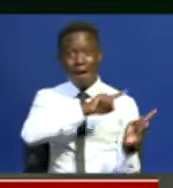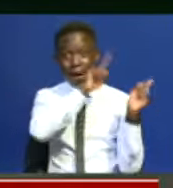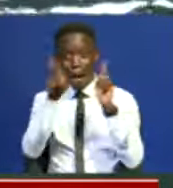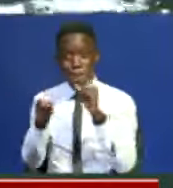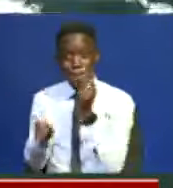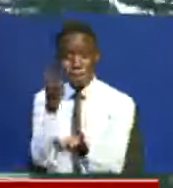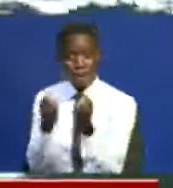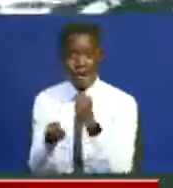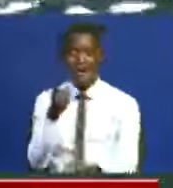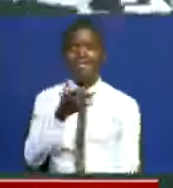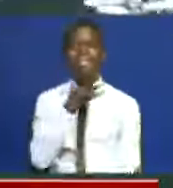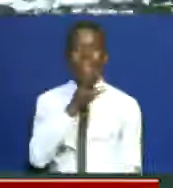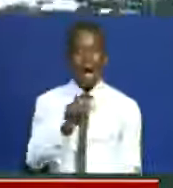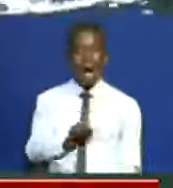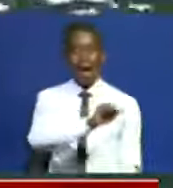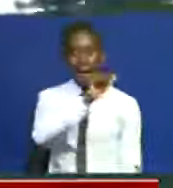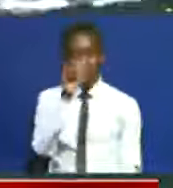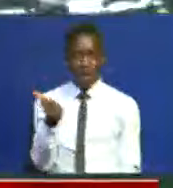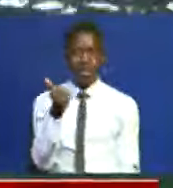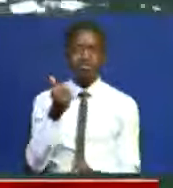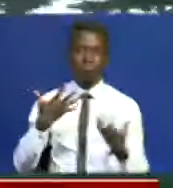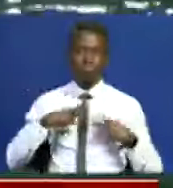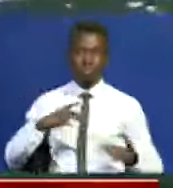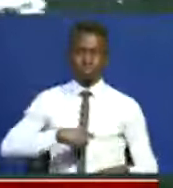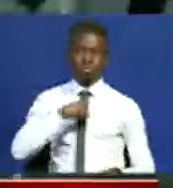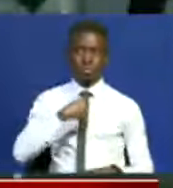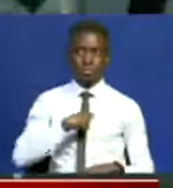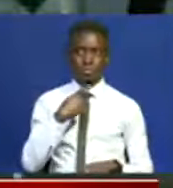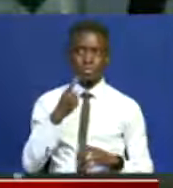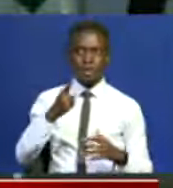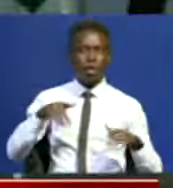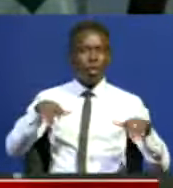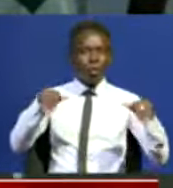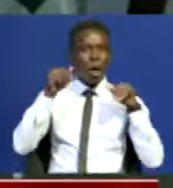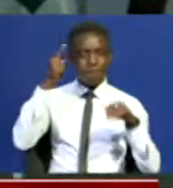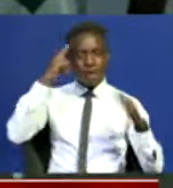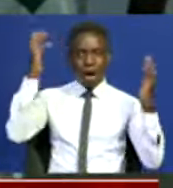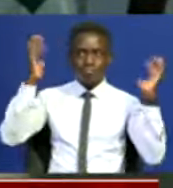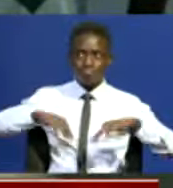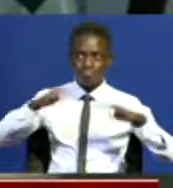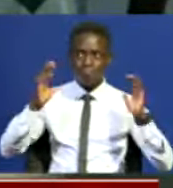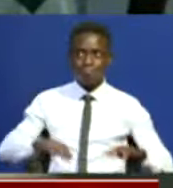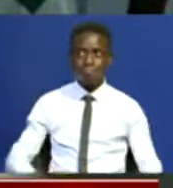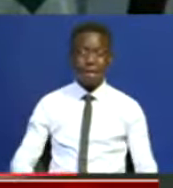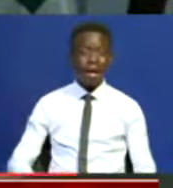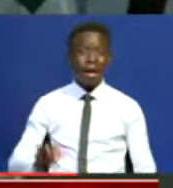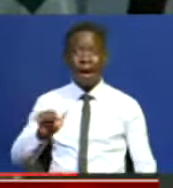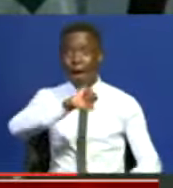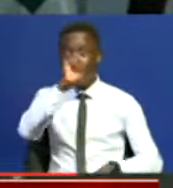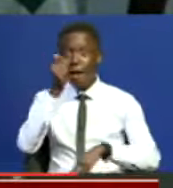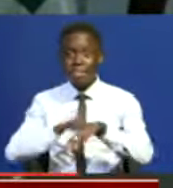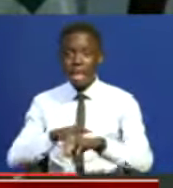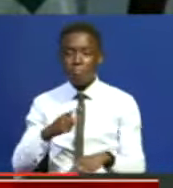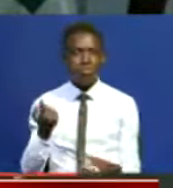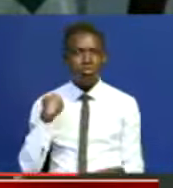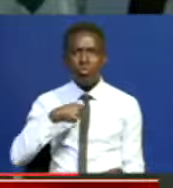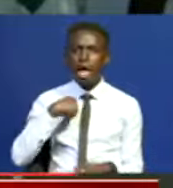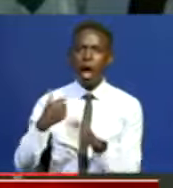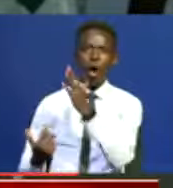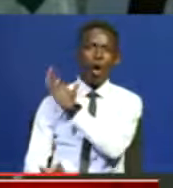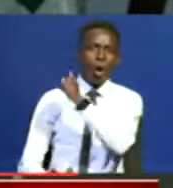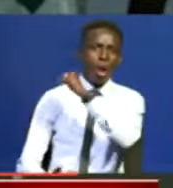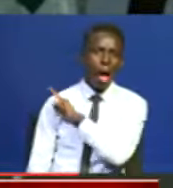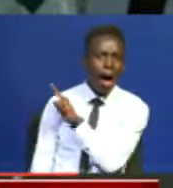tourism. The locals are grateful for the windfall. Sababu wakati ile ingine, atuiti mahali kama hapa, tukuje